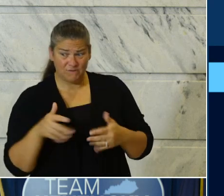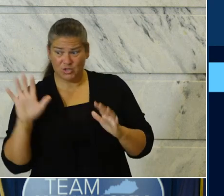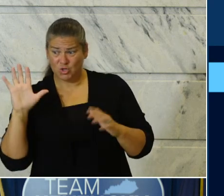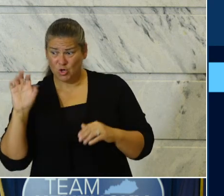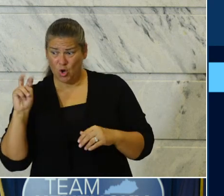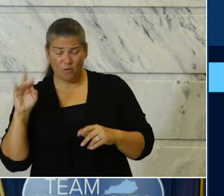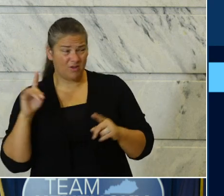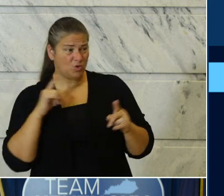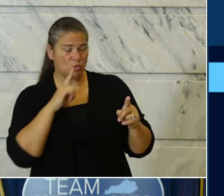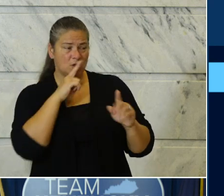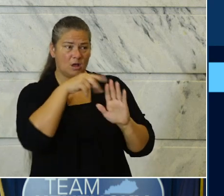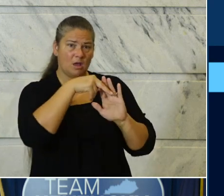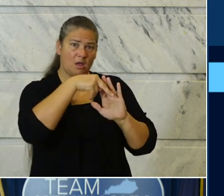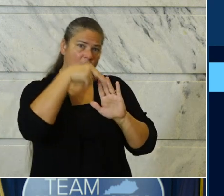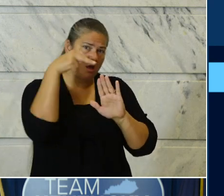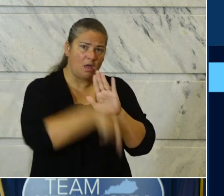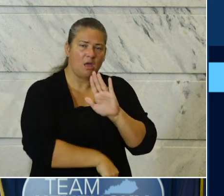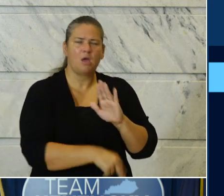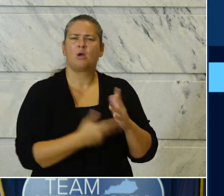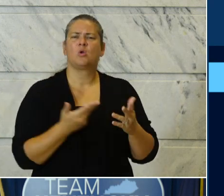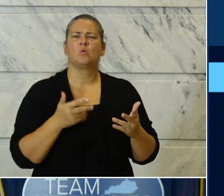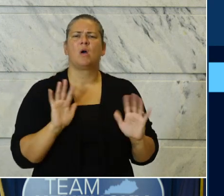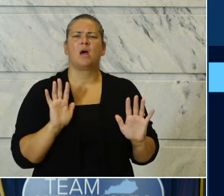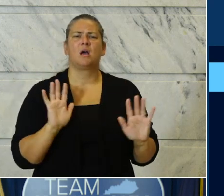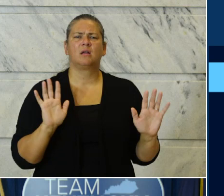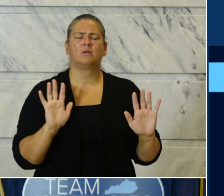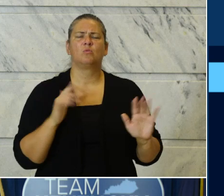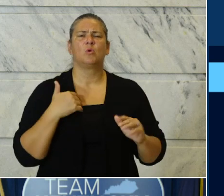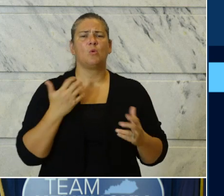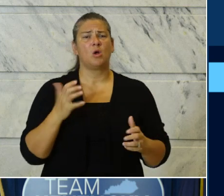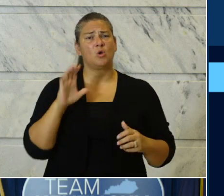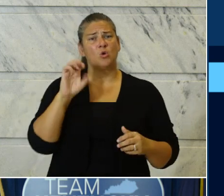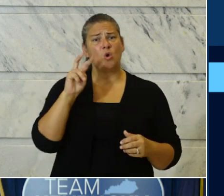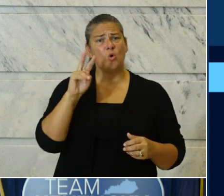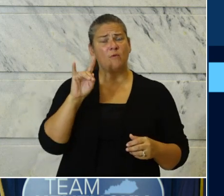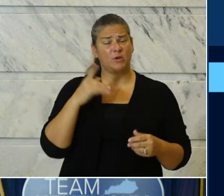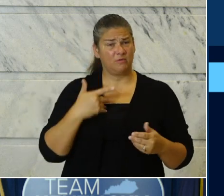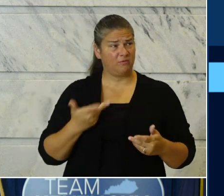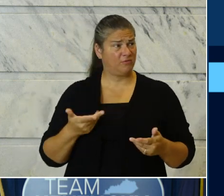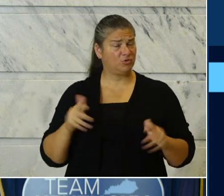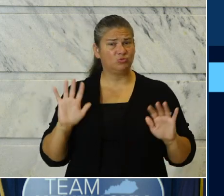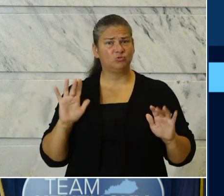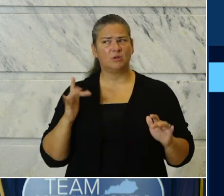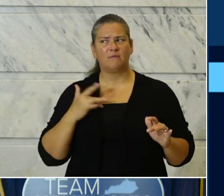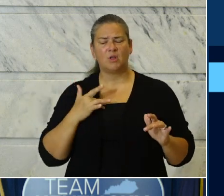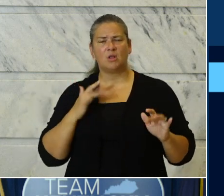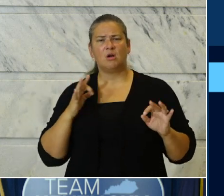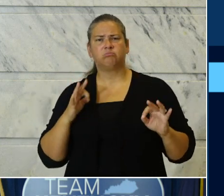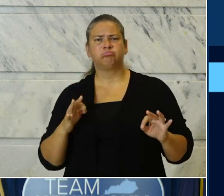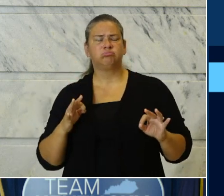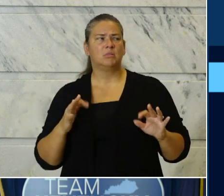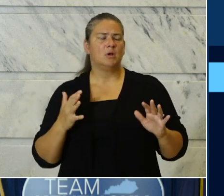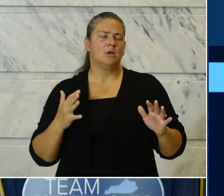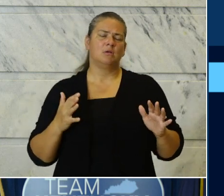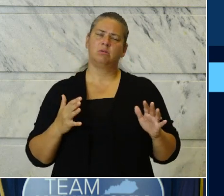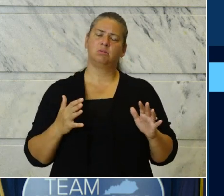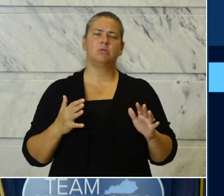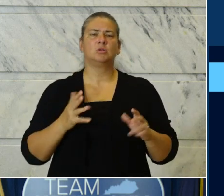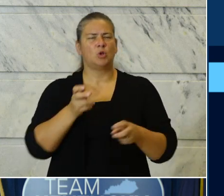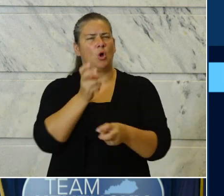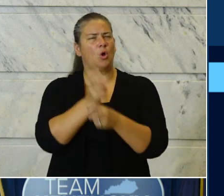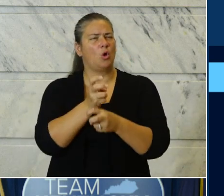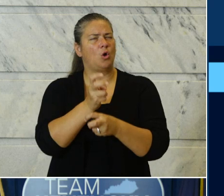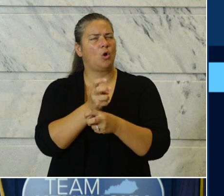much debt tomorrow. We want to try to emerge from COVID as whole as we can be. That's going to be hard. But we've got to